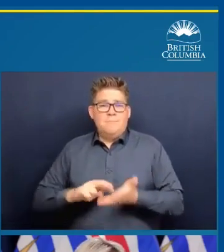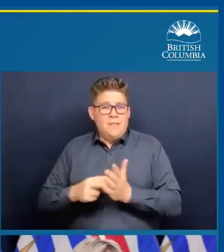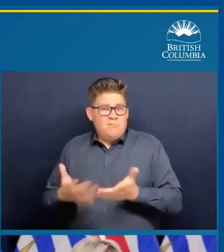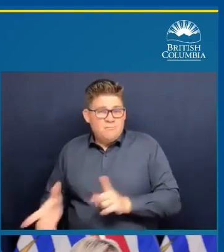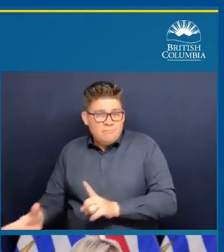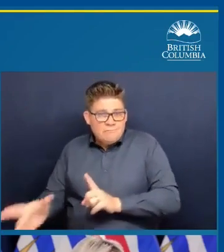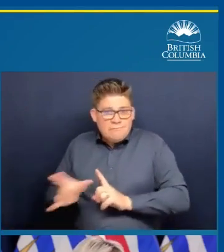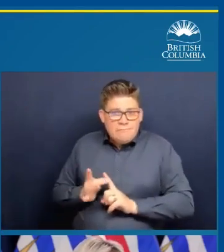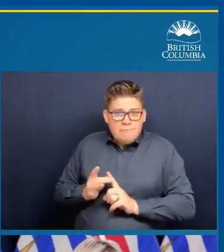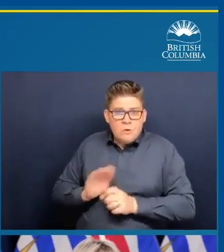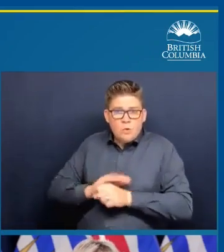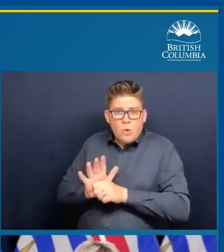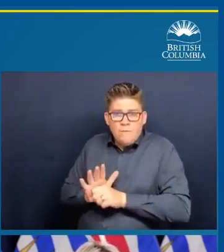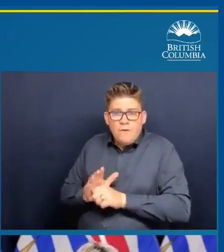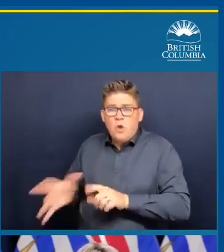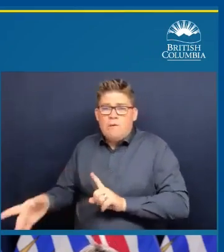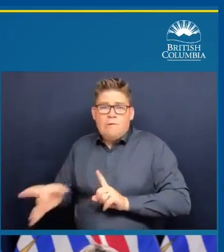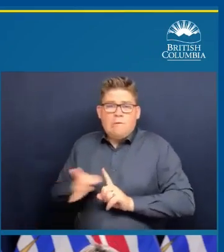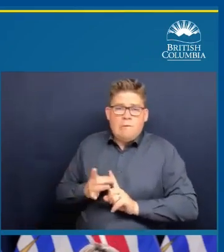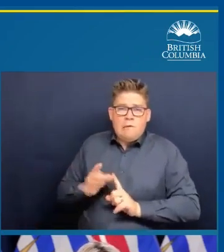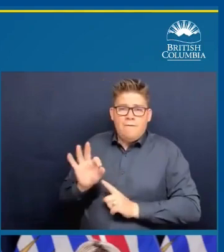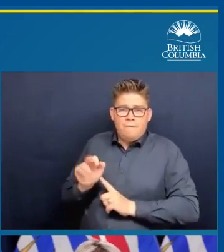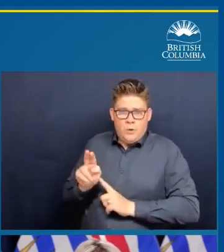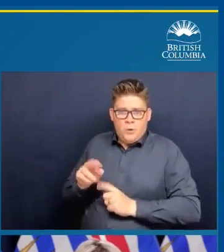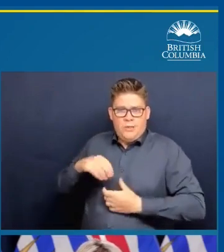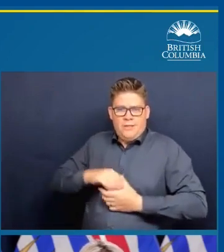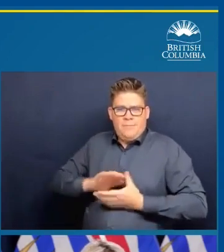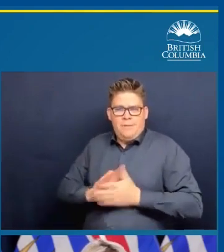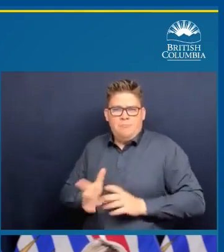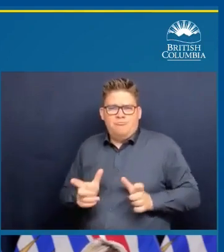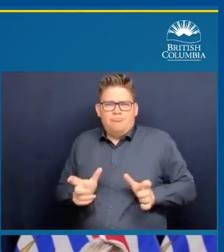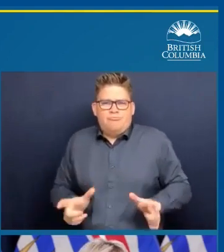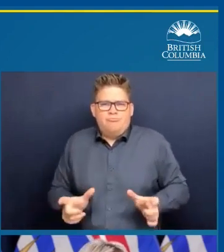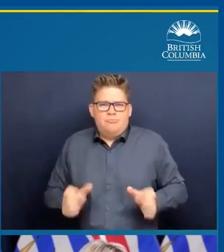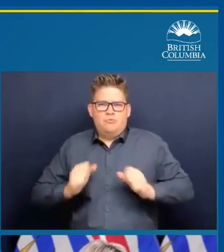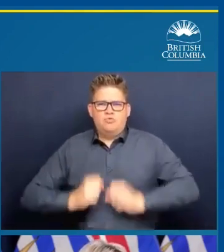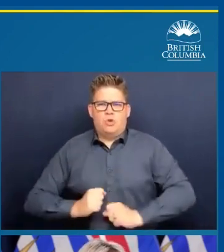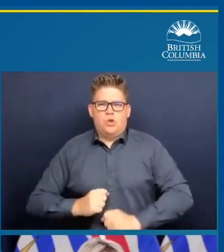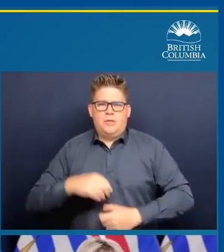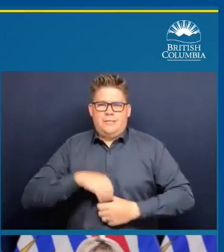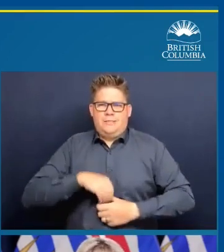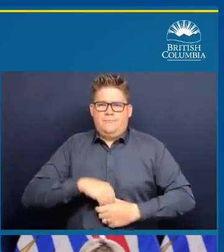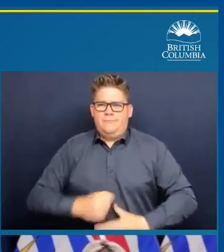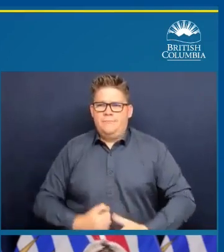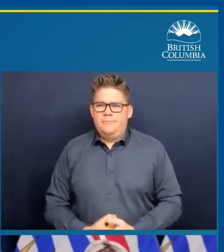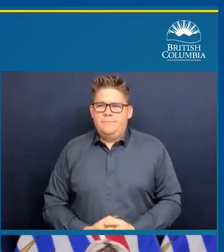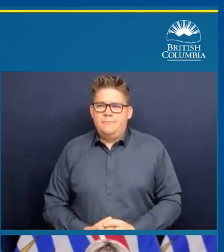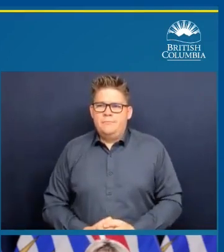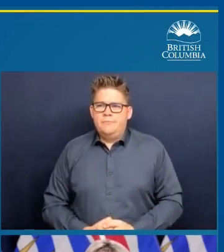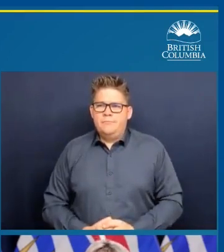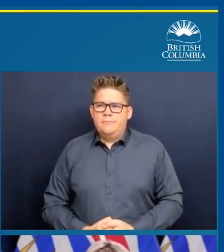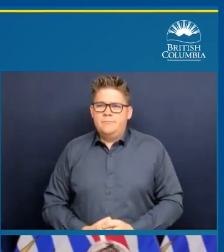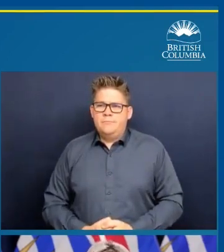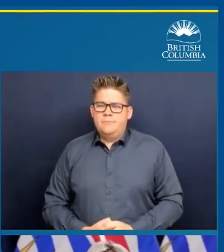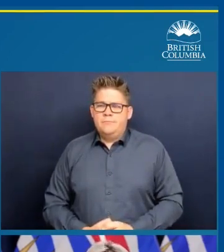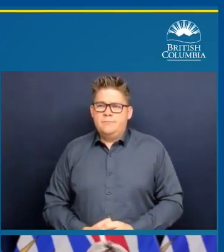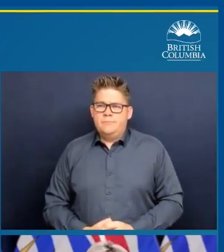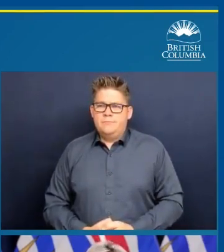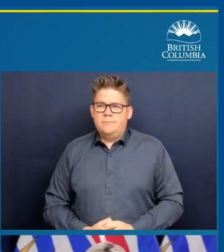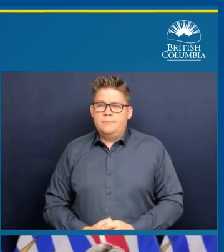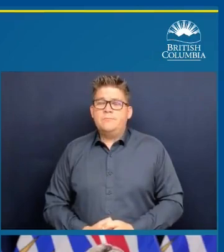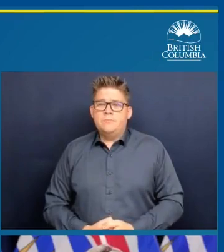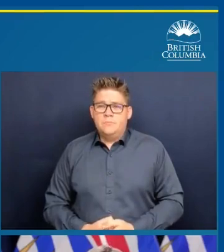talked about this many times. We have that short-term protection with antibodies in our blood that respond when we're exposed